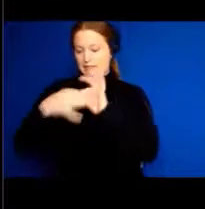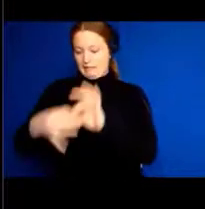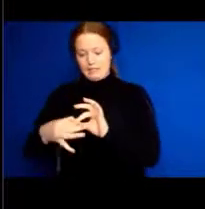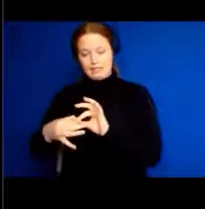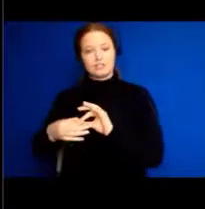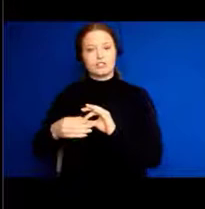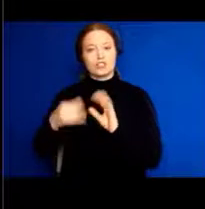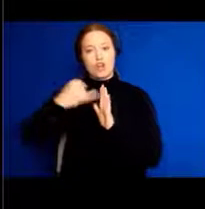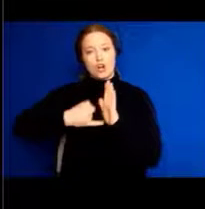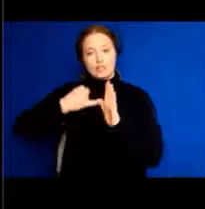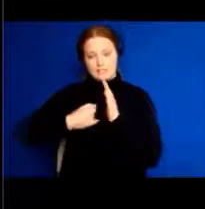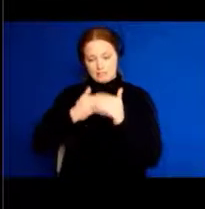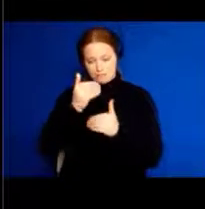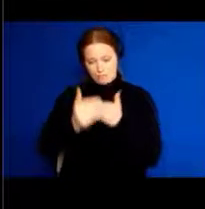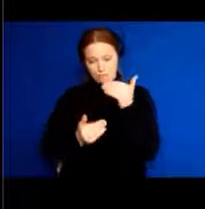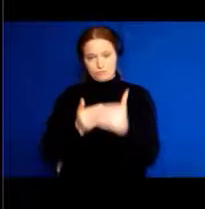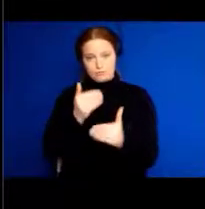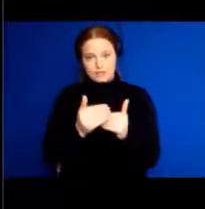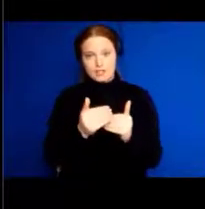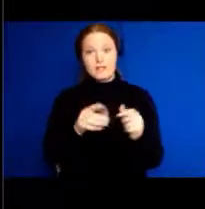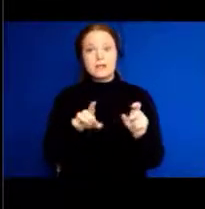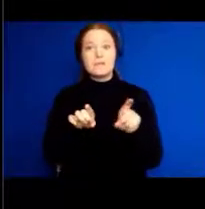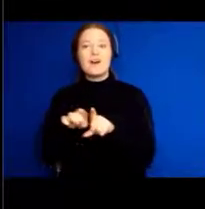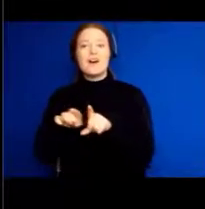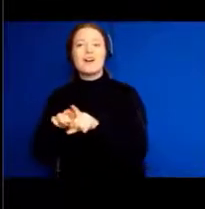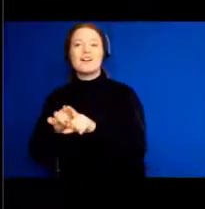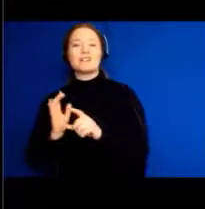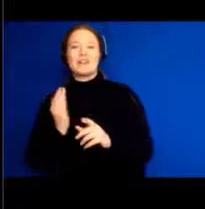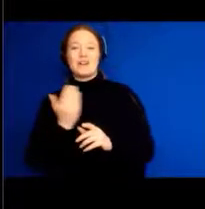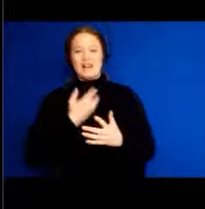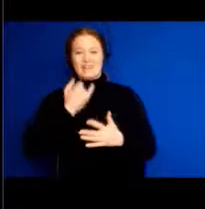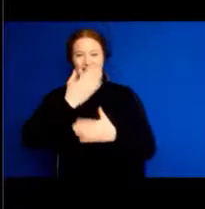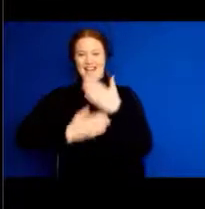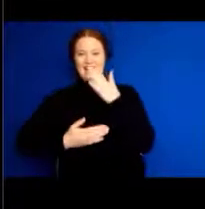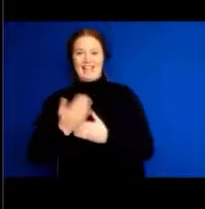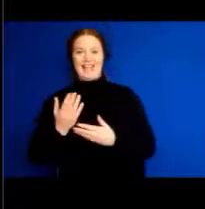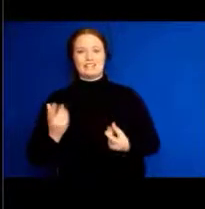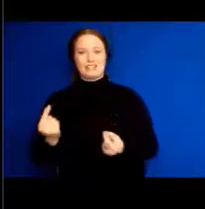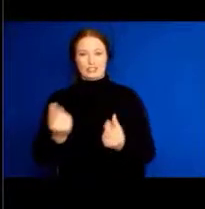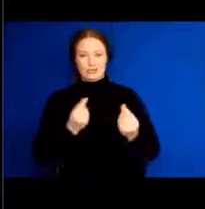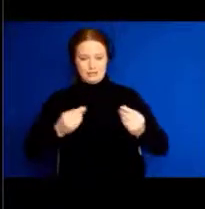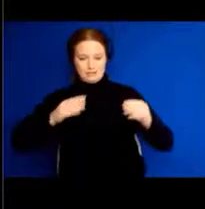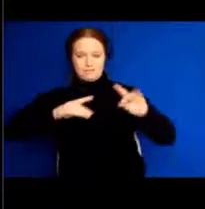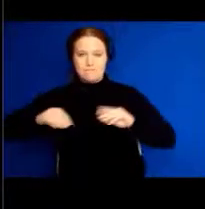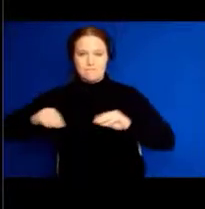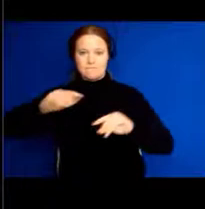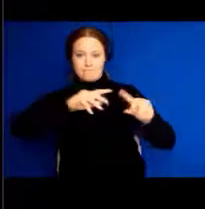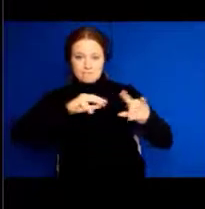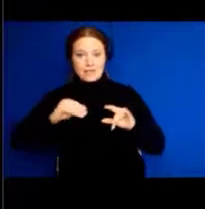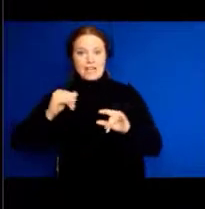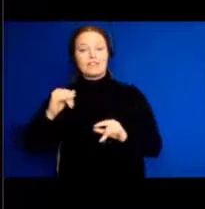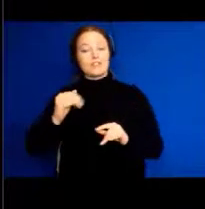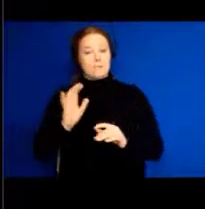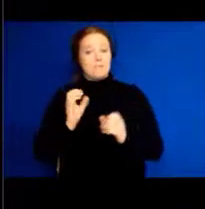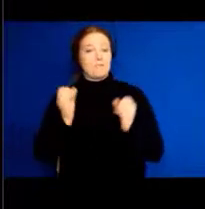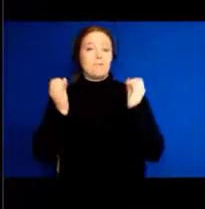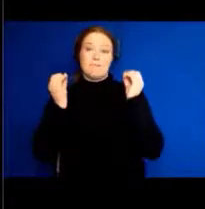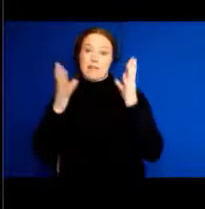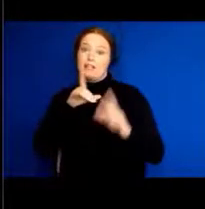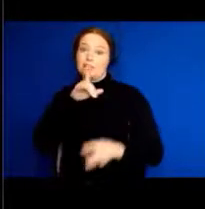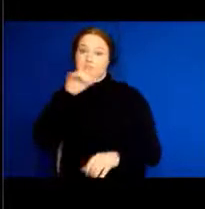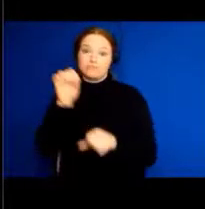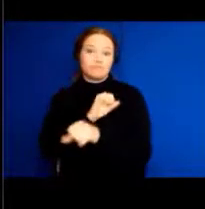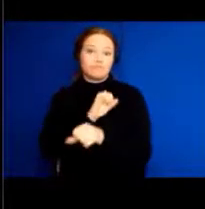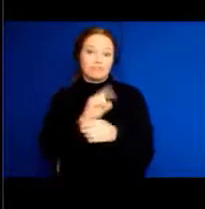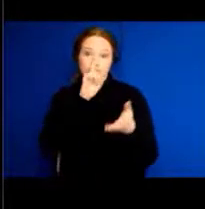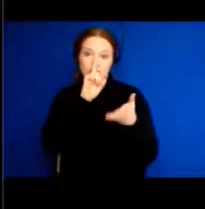research that shows that when our hands are active, our brain is active and we're engaged. And so, for example, if